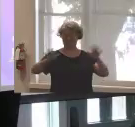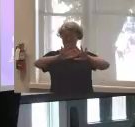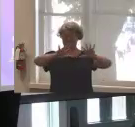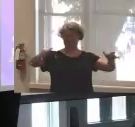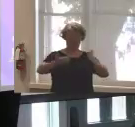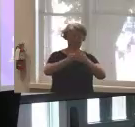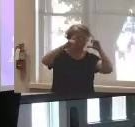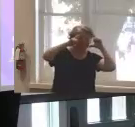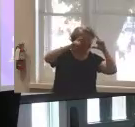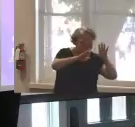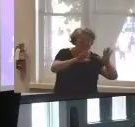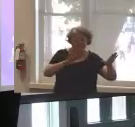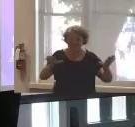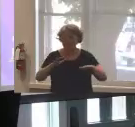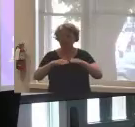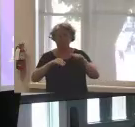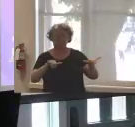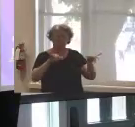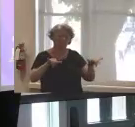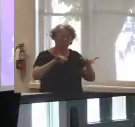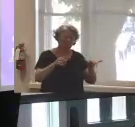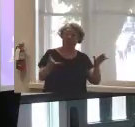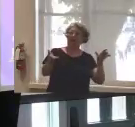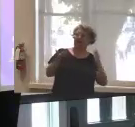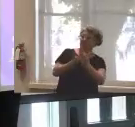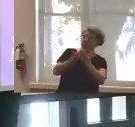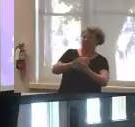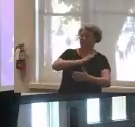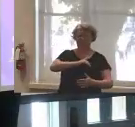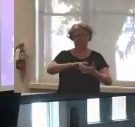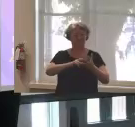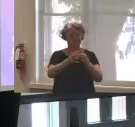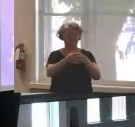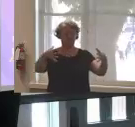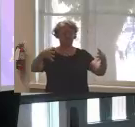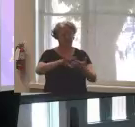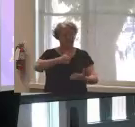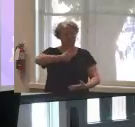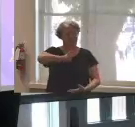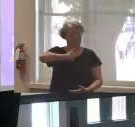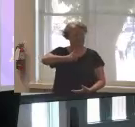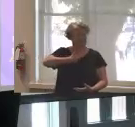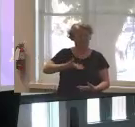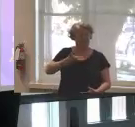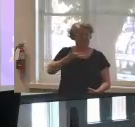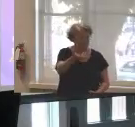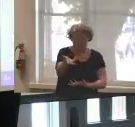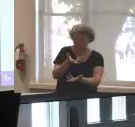more new faces than familiar ones. It means that I'm in a space where I'm able to learn by contributing as